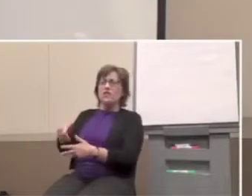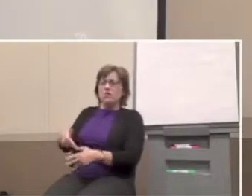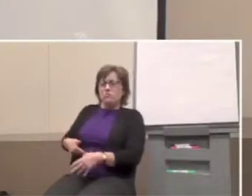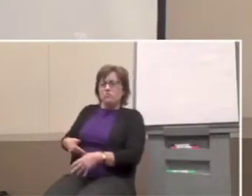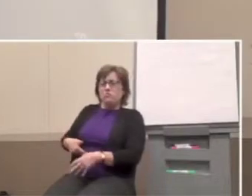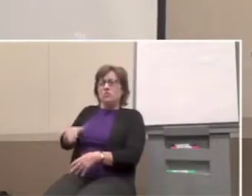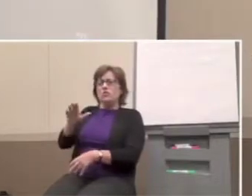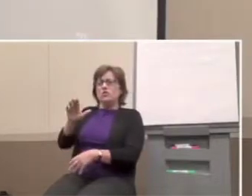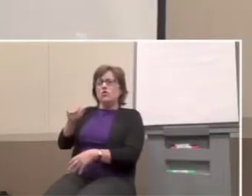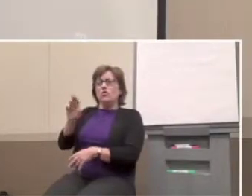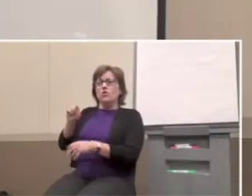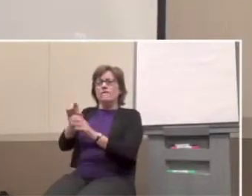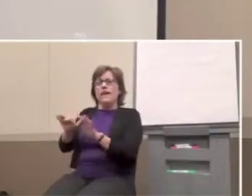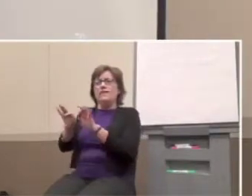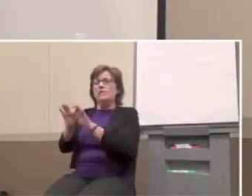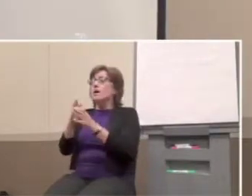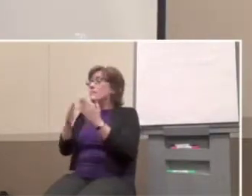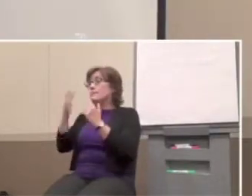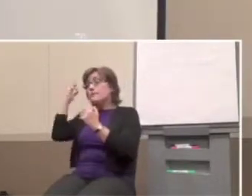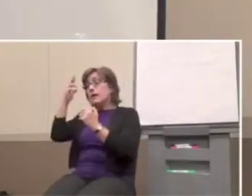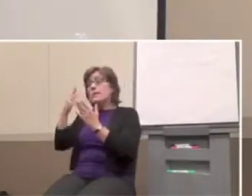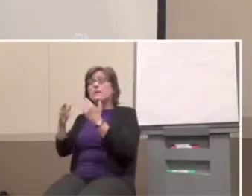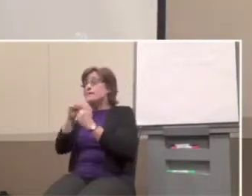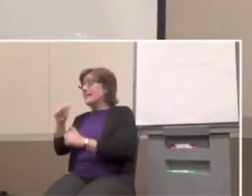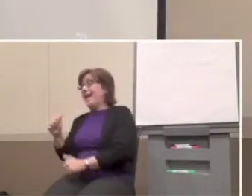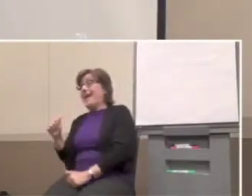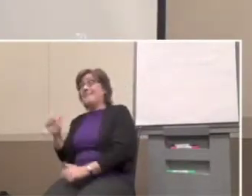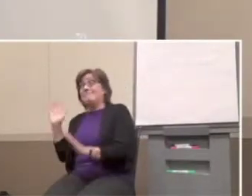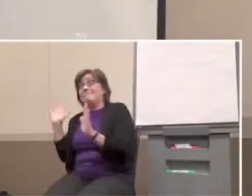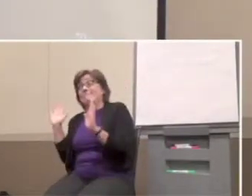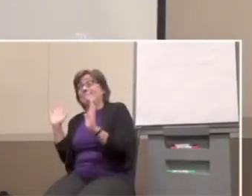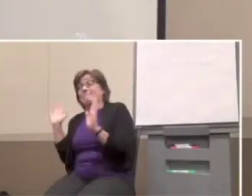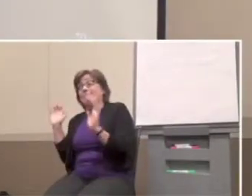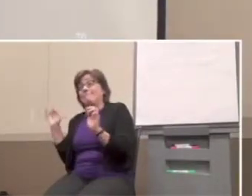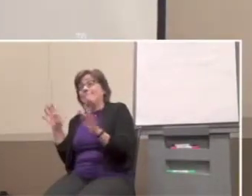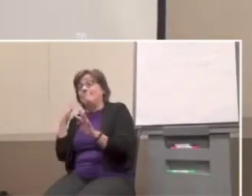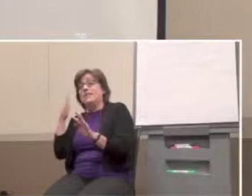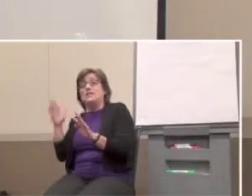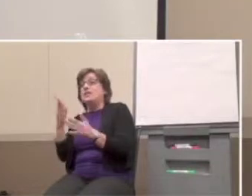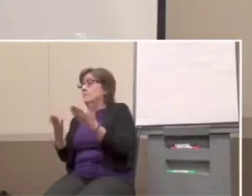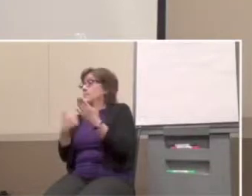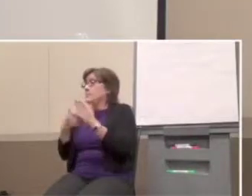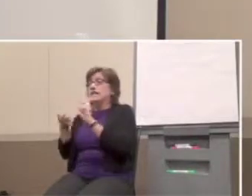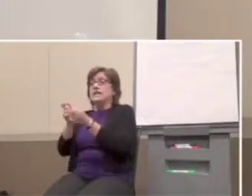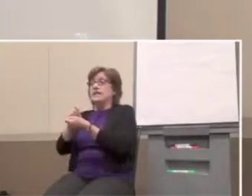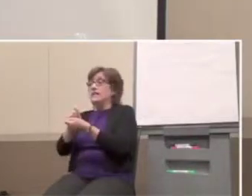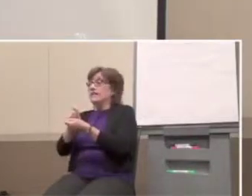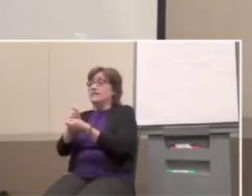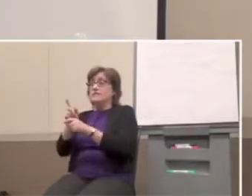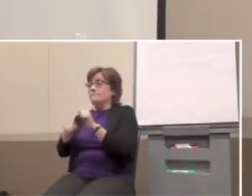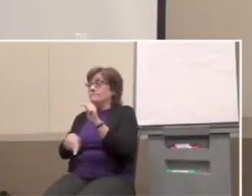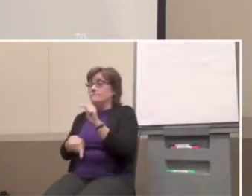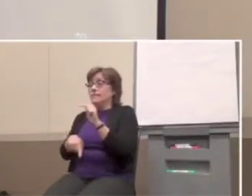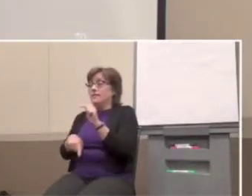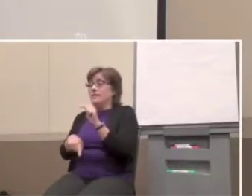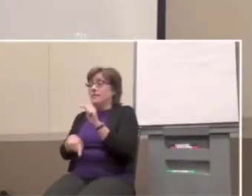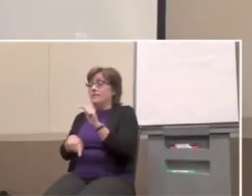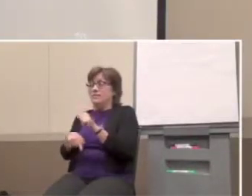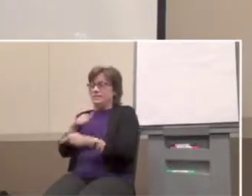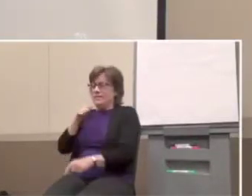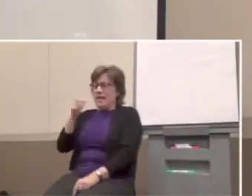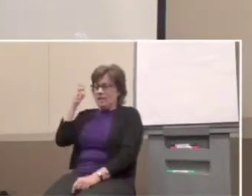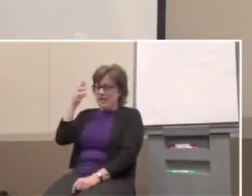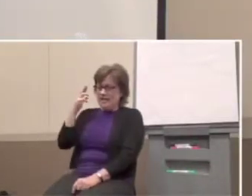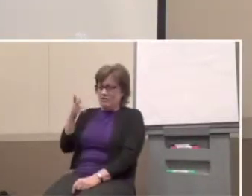or may be irrational. We don't know. And we may not be able to change it if it's irrational, but we can at least satisfy